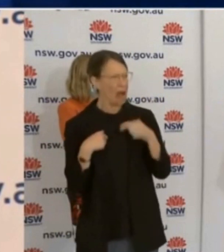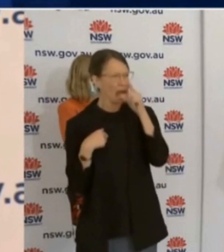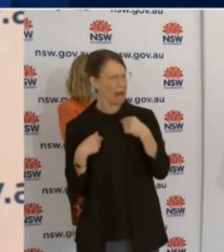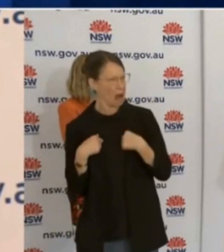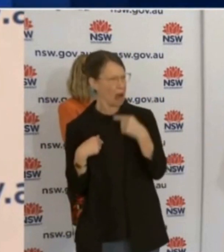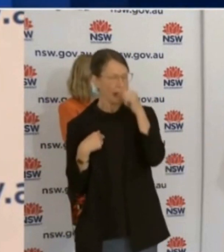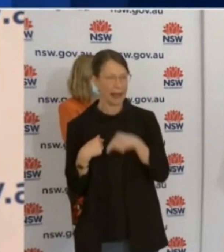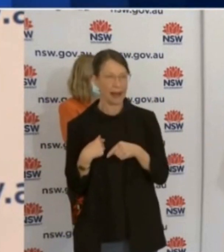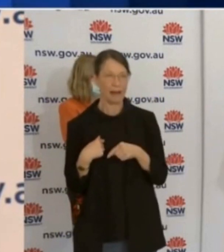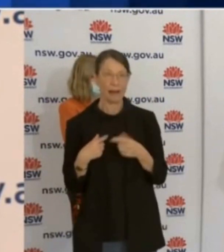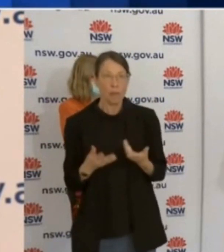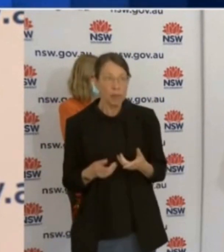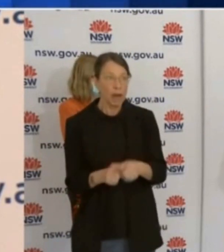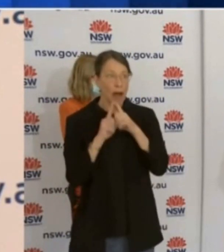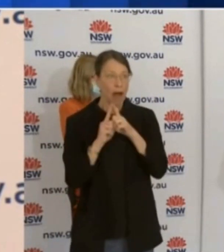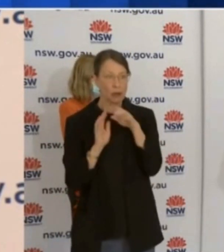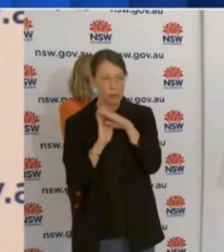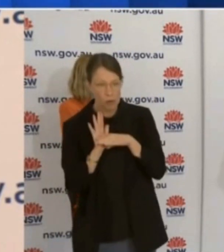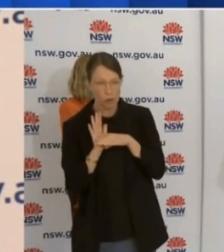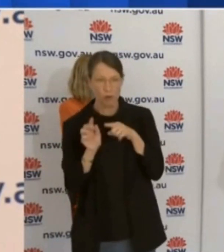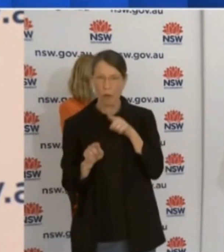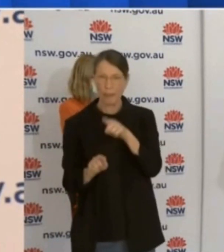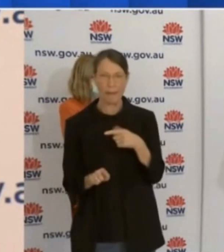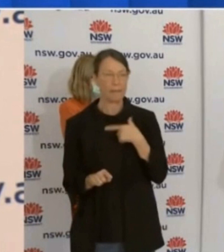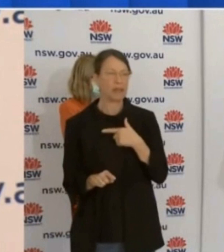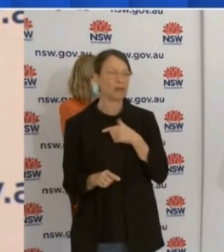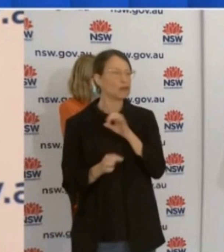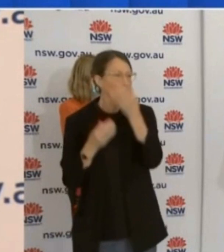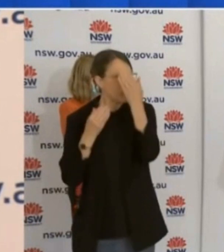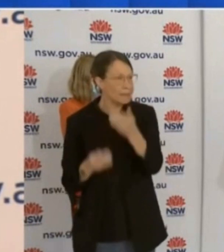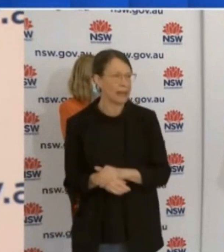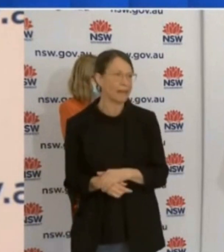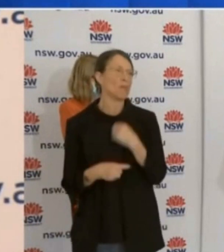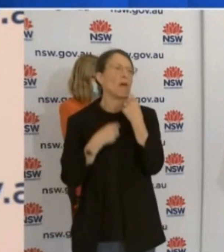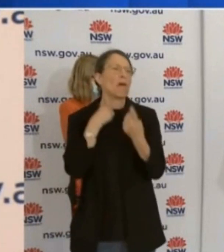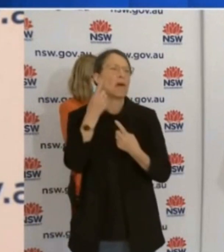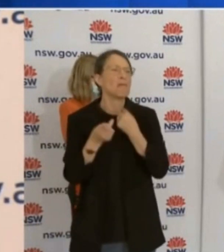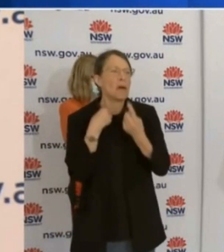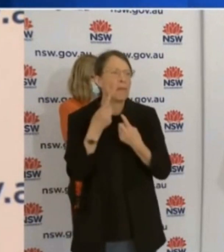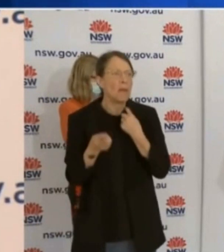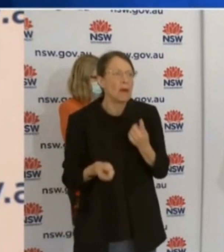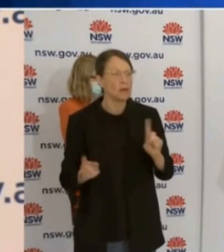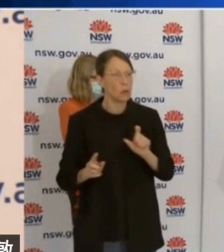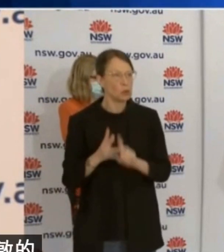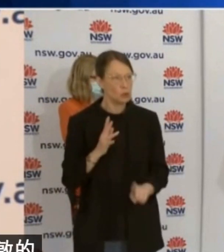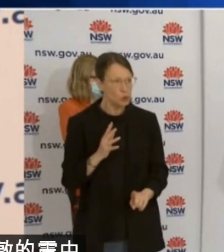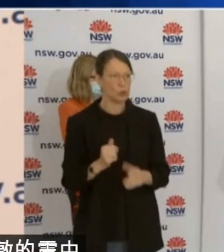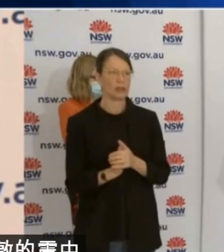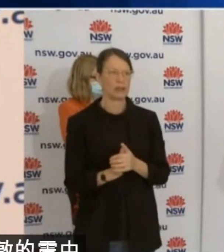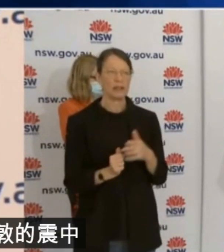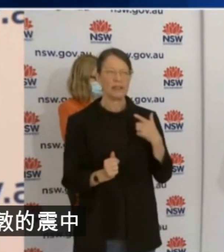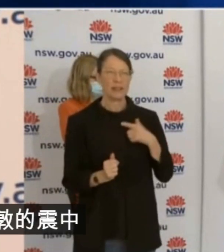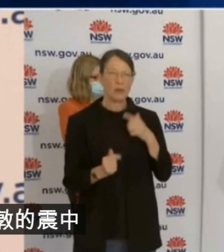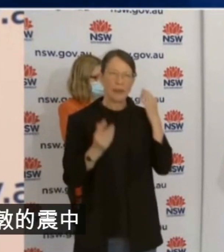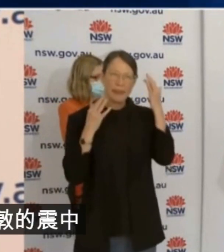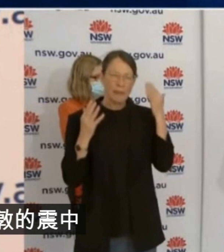Premier's made the point that we've asked in the epicentre at the moment of this virus, that is at Canterbury